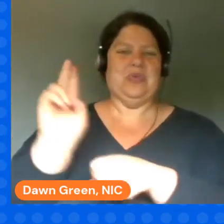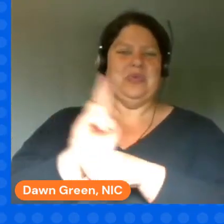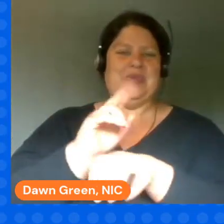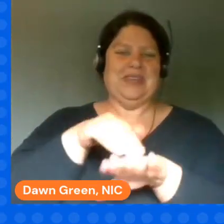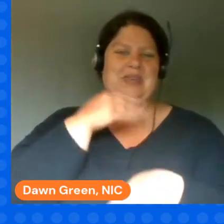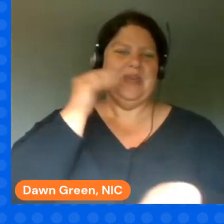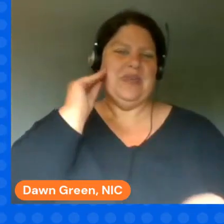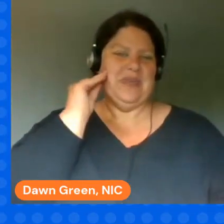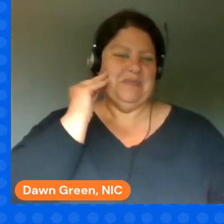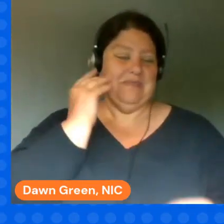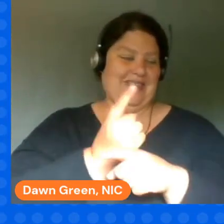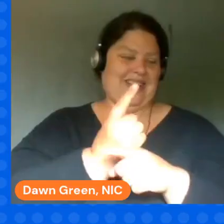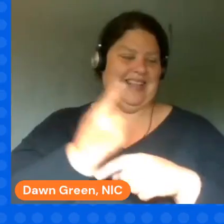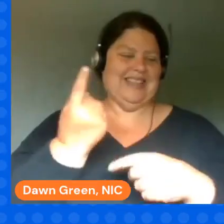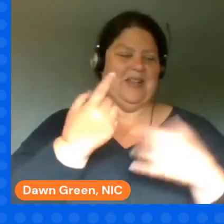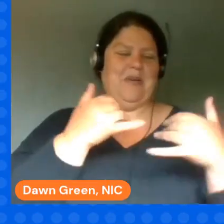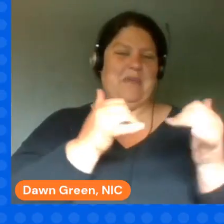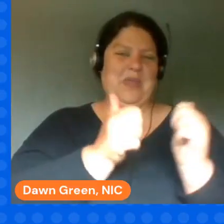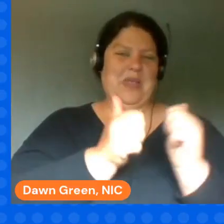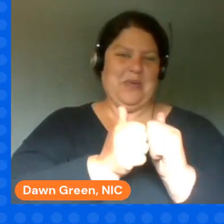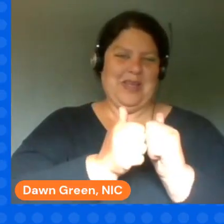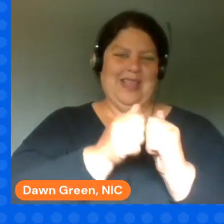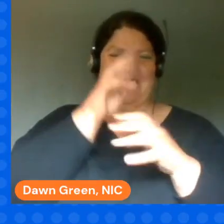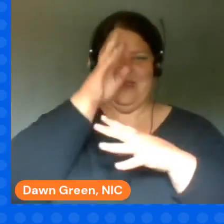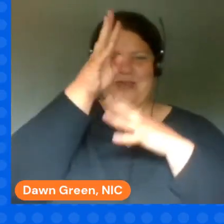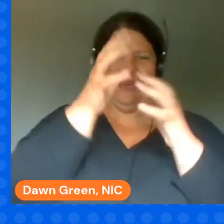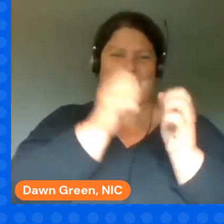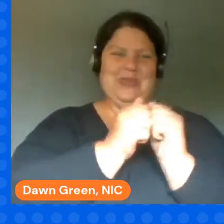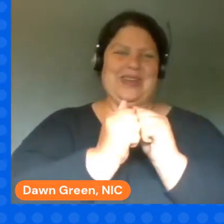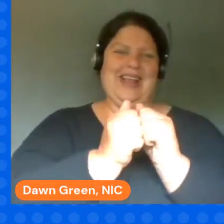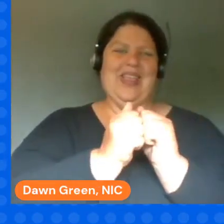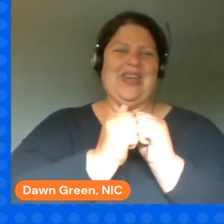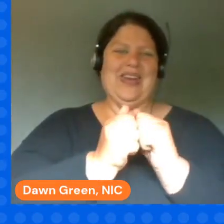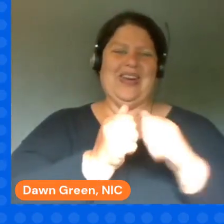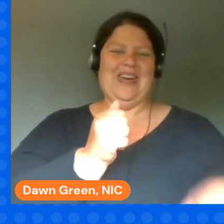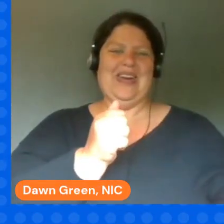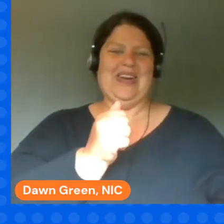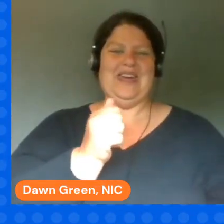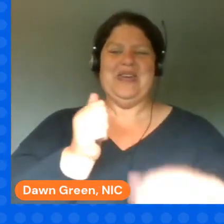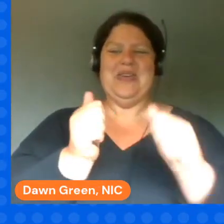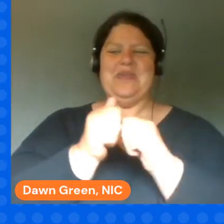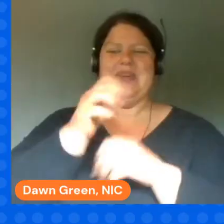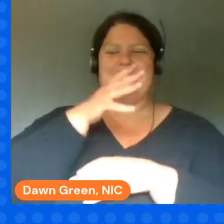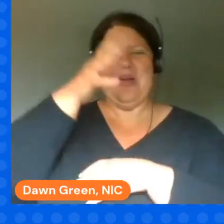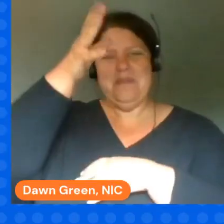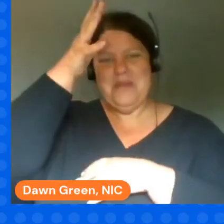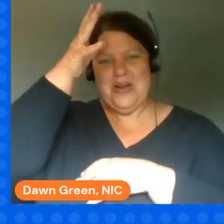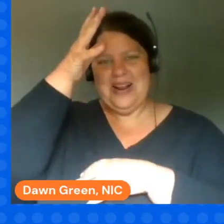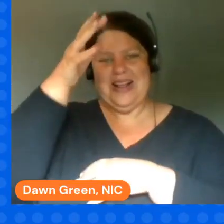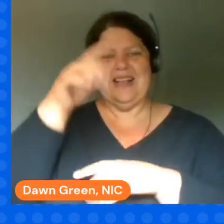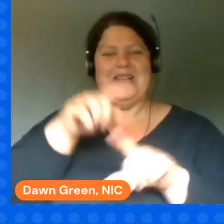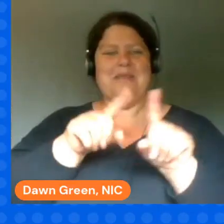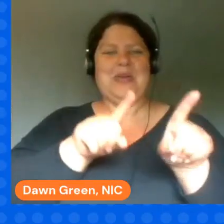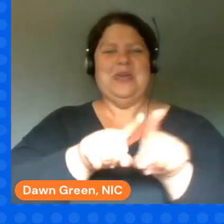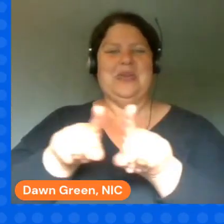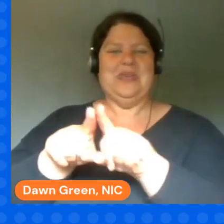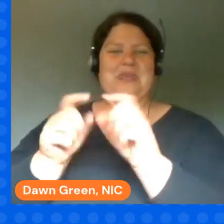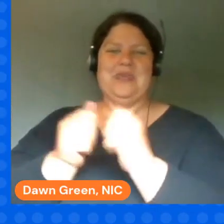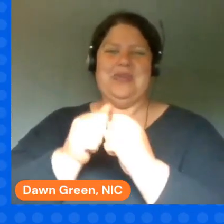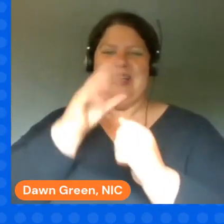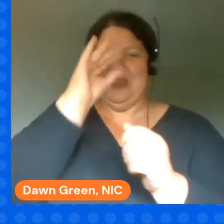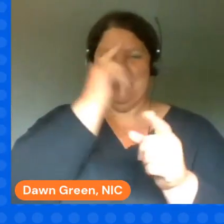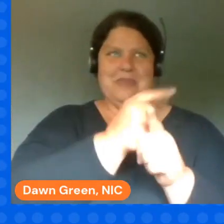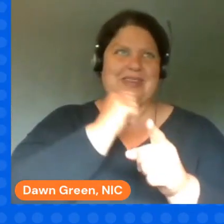Like something to play with, to create together with your parents, as they're saying, but also with your siblings, cousins,